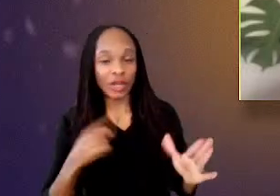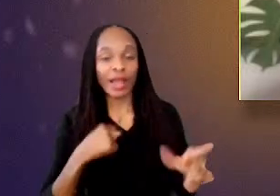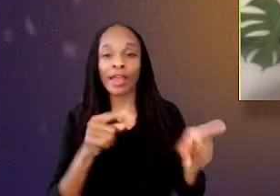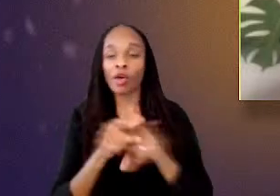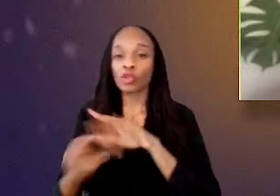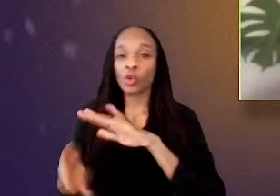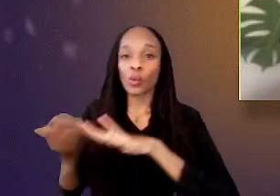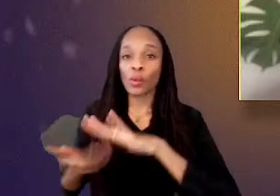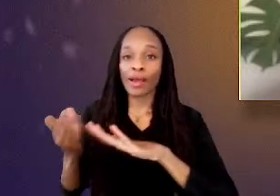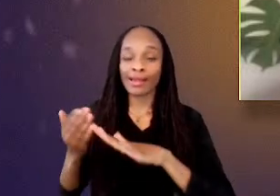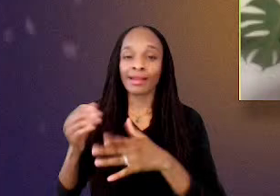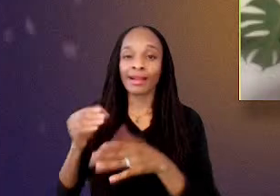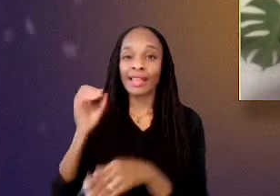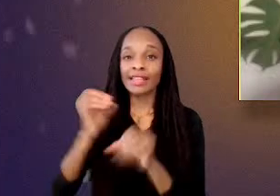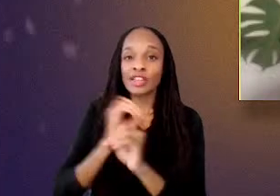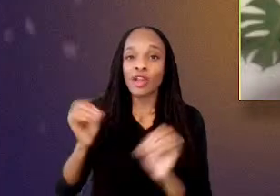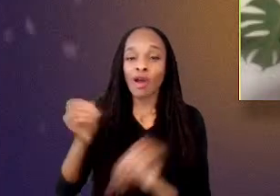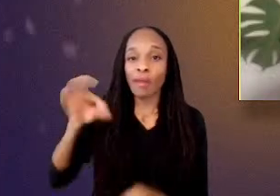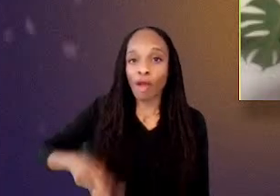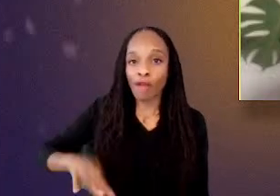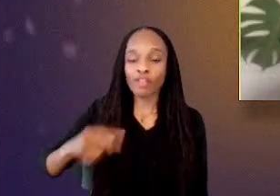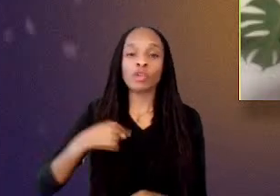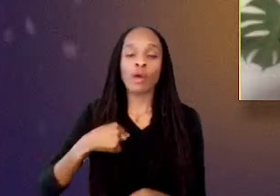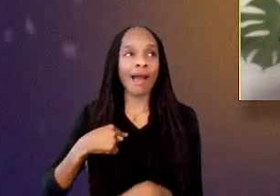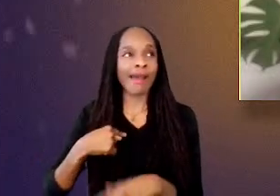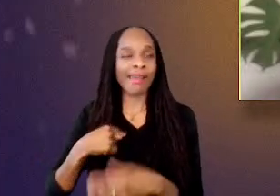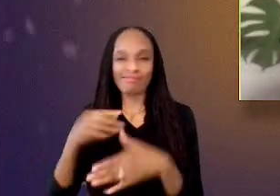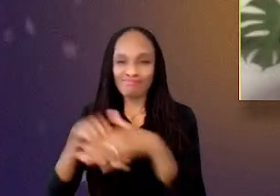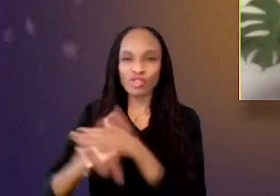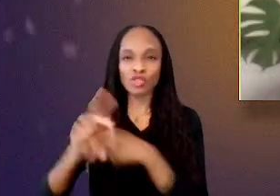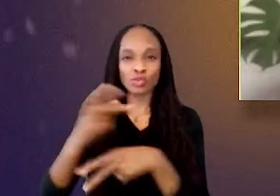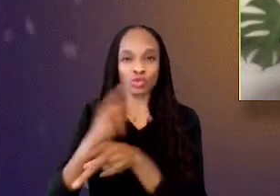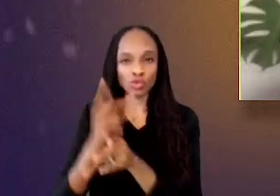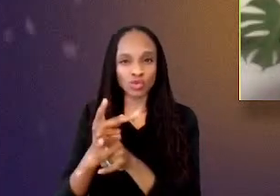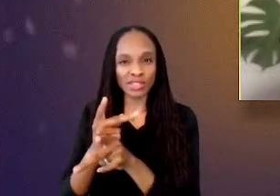come into producing full time with a bit of an understanding of